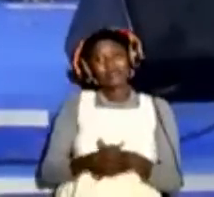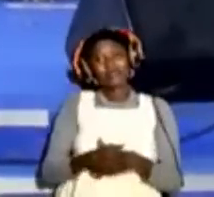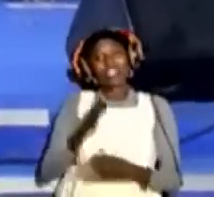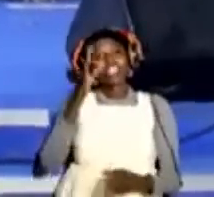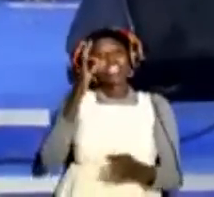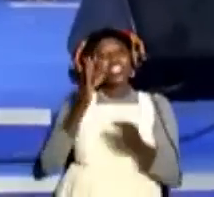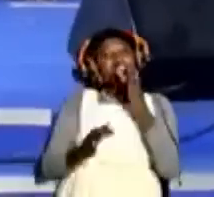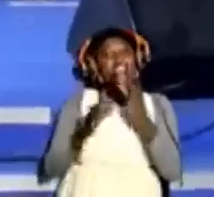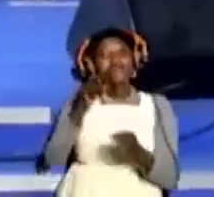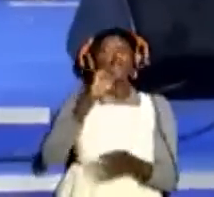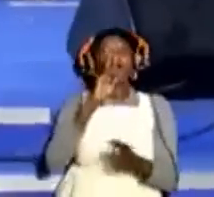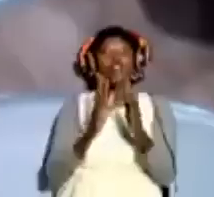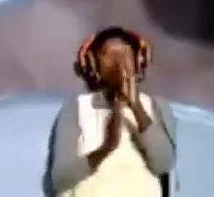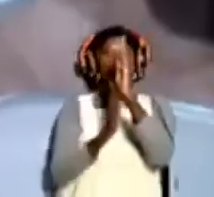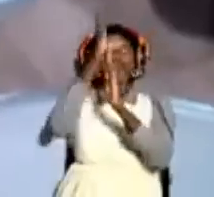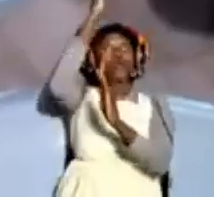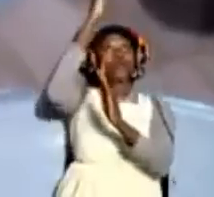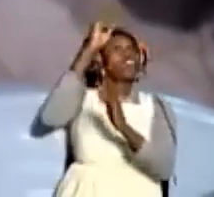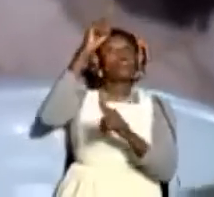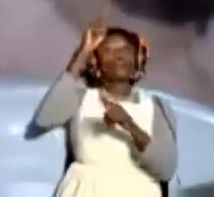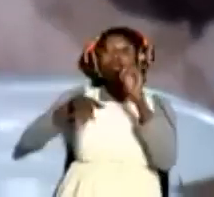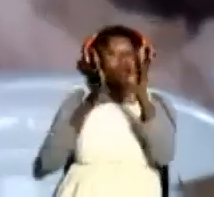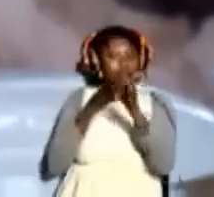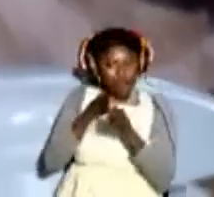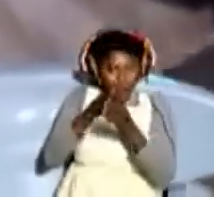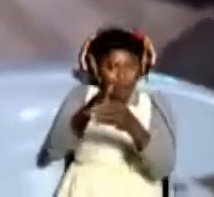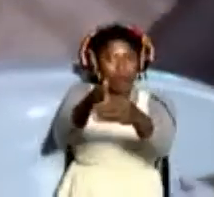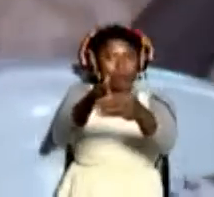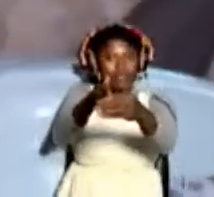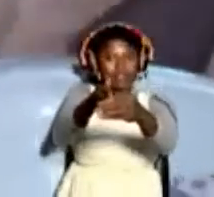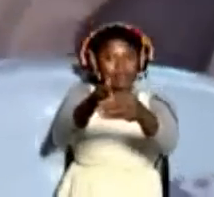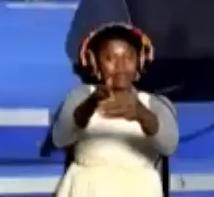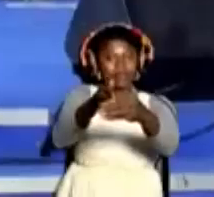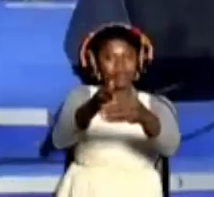If you are not going upward, you are not going forward.